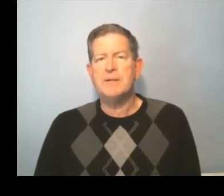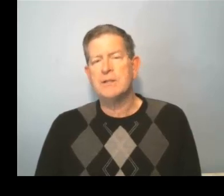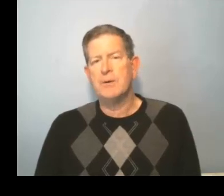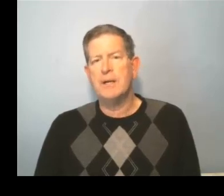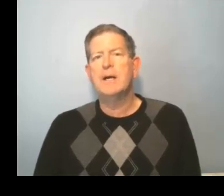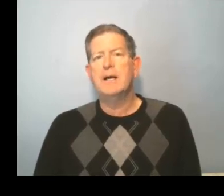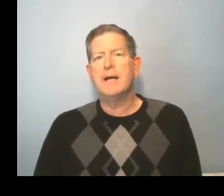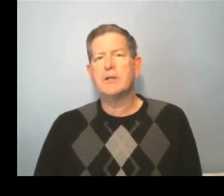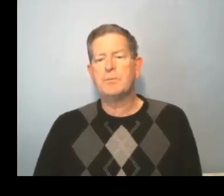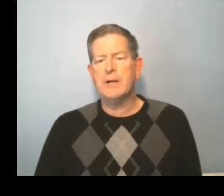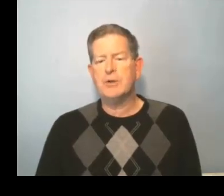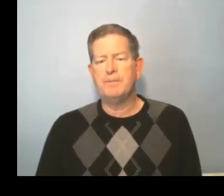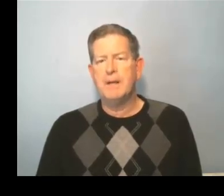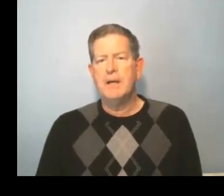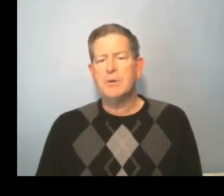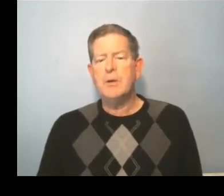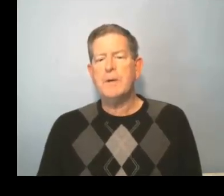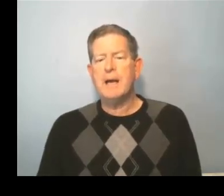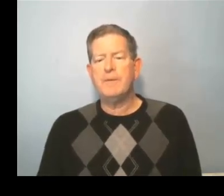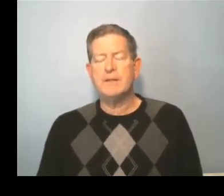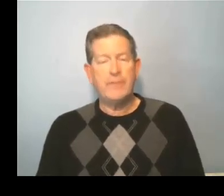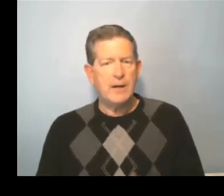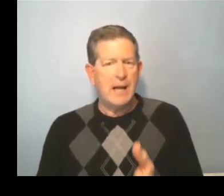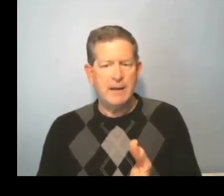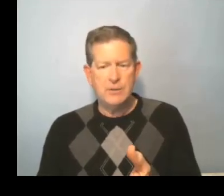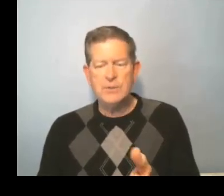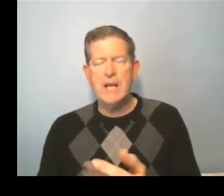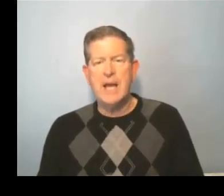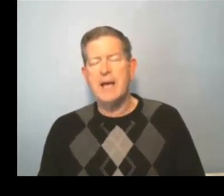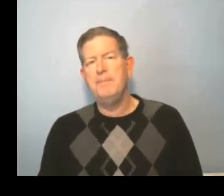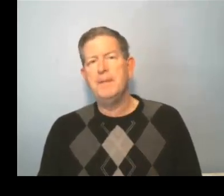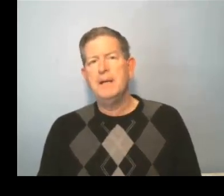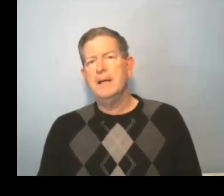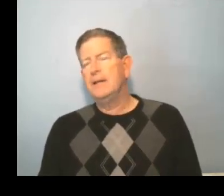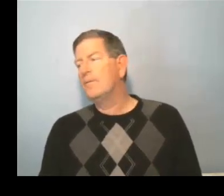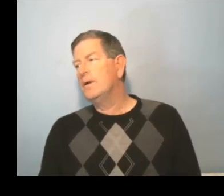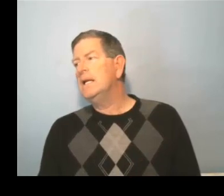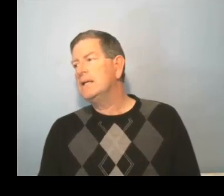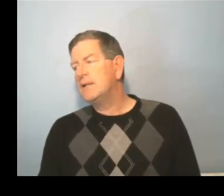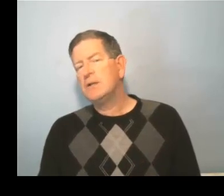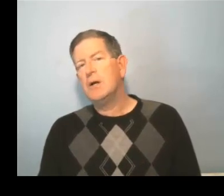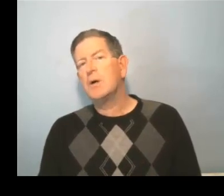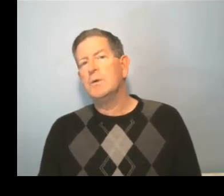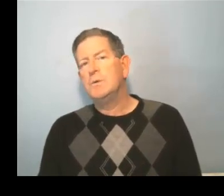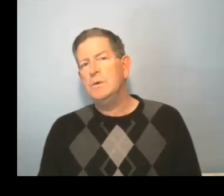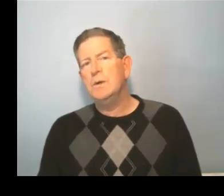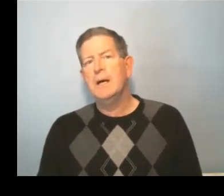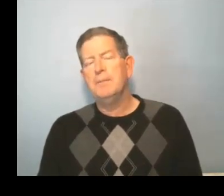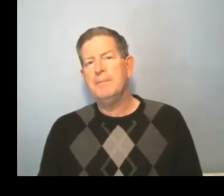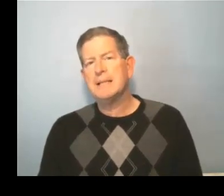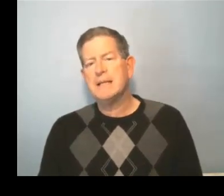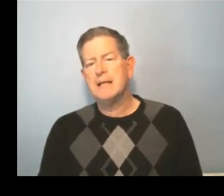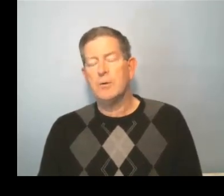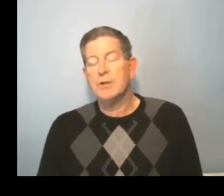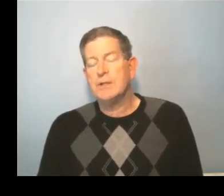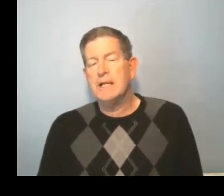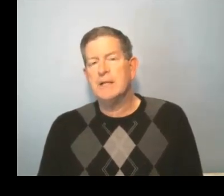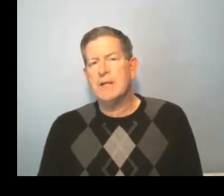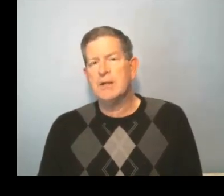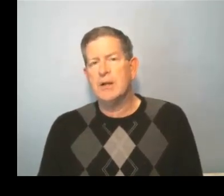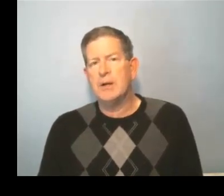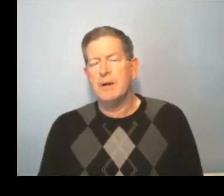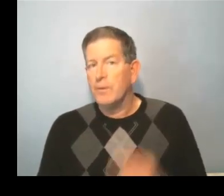be a necessary expression. So here we have, it's 7 o'clock, as you see, a.m., and therefore, il est 7 heures du matin, or